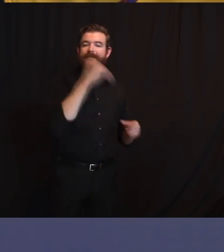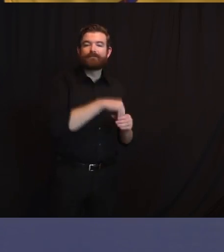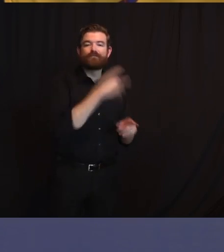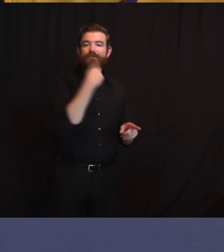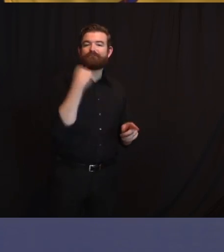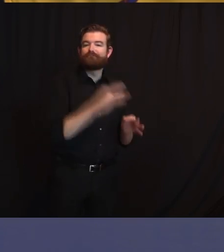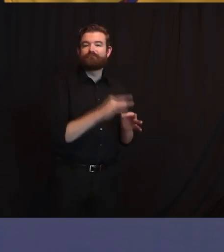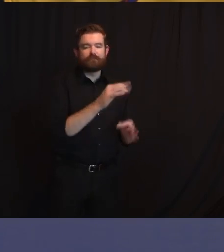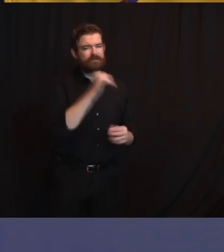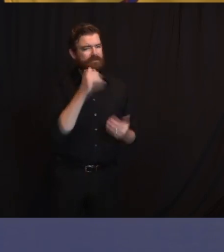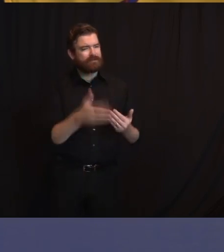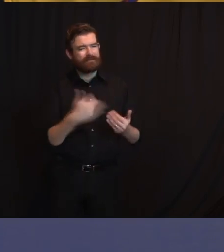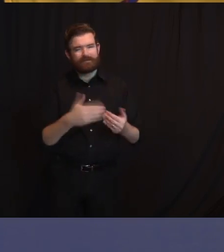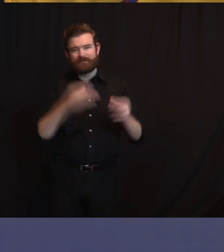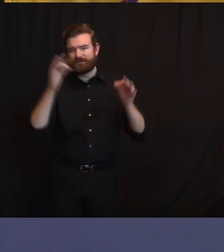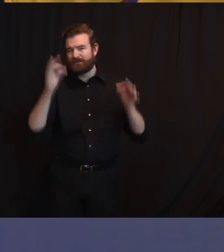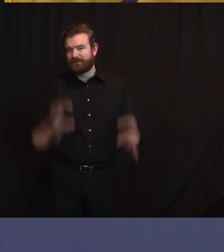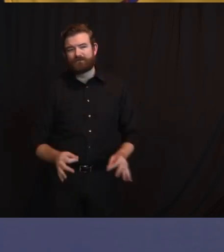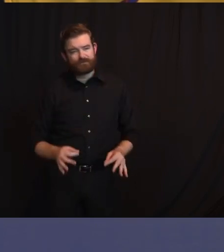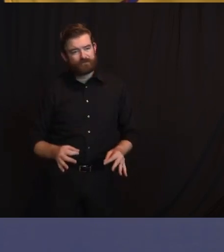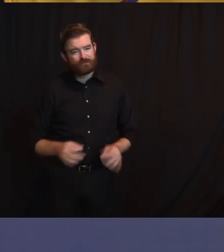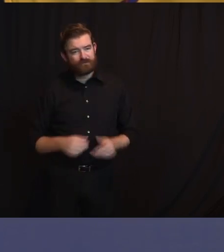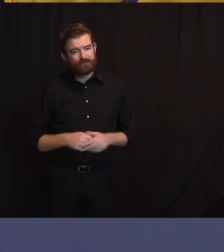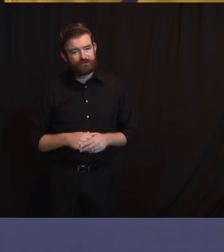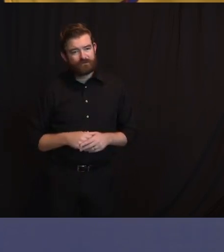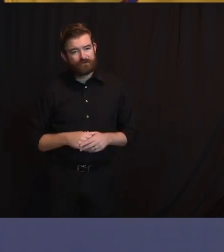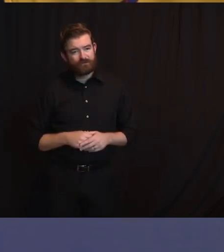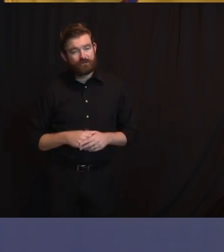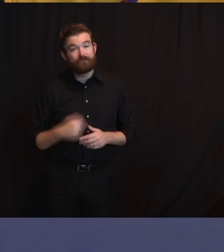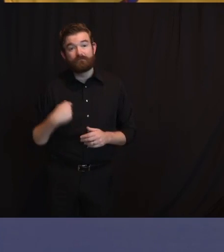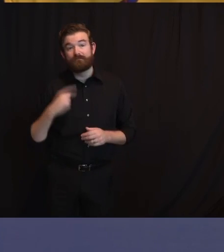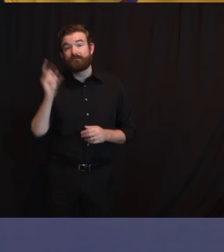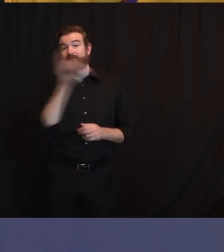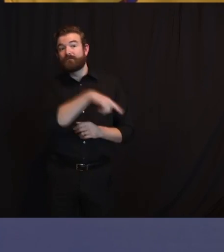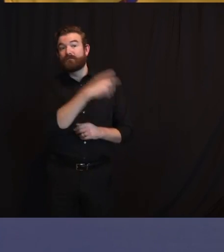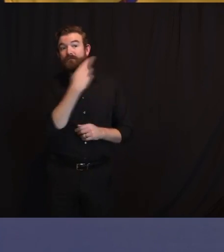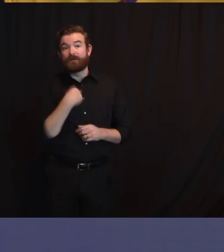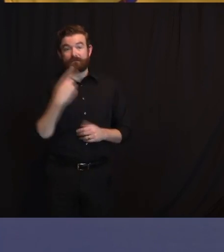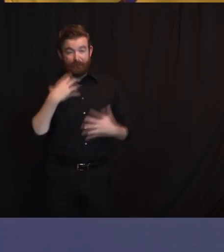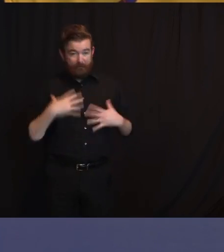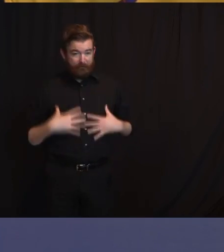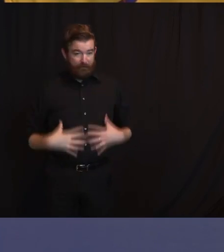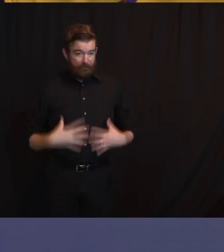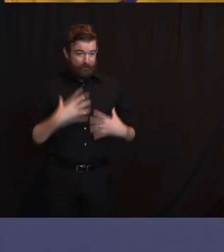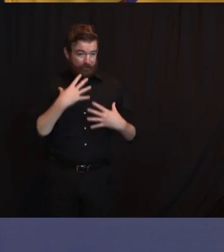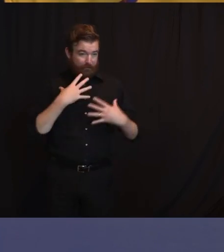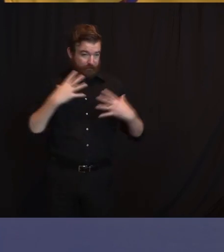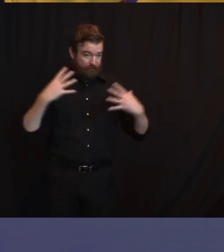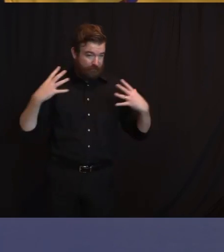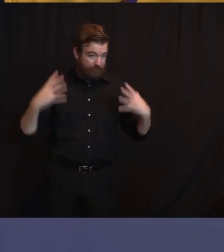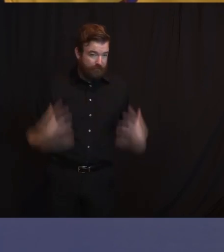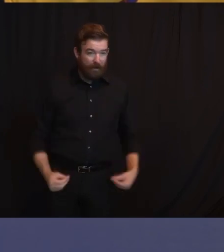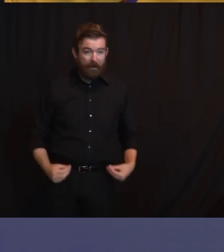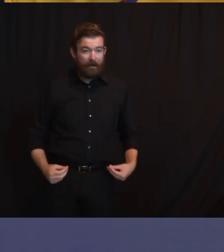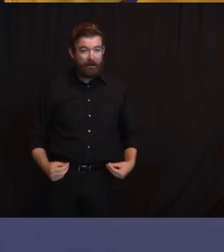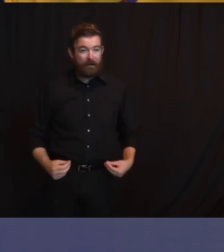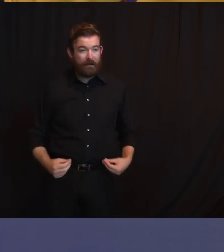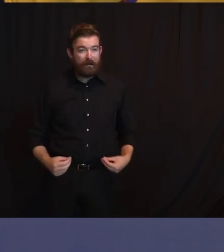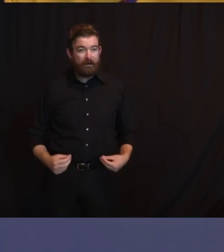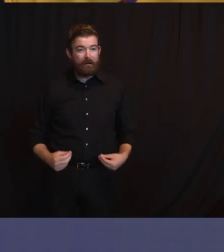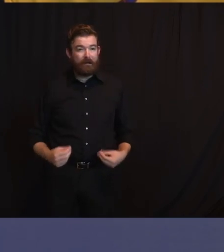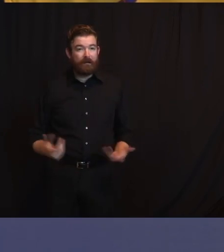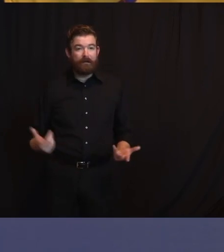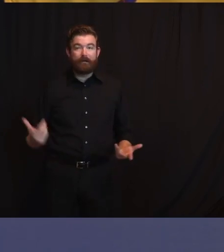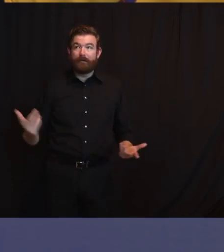completely, when I say soaking wet, I mean soaking wet on Saturday night. Mother Nature's been generally good, and I'll tell you what's been